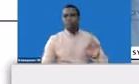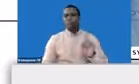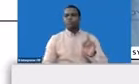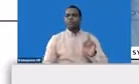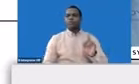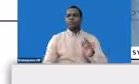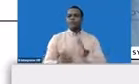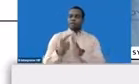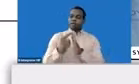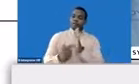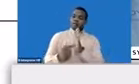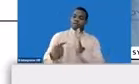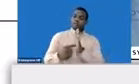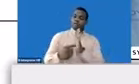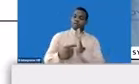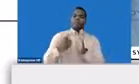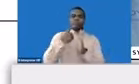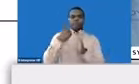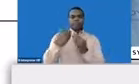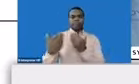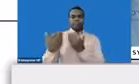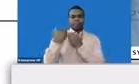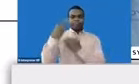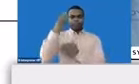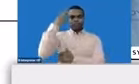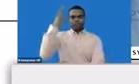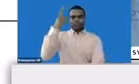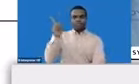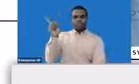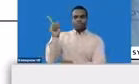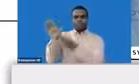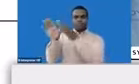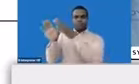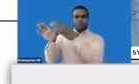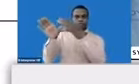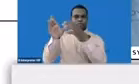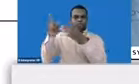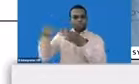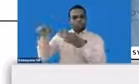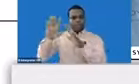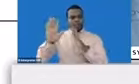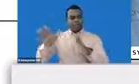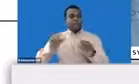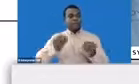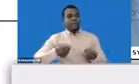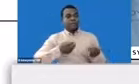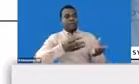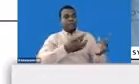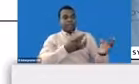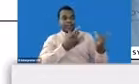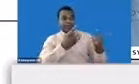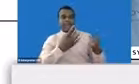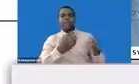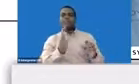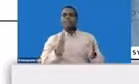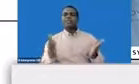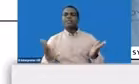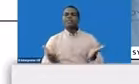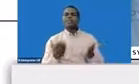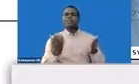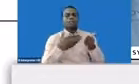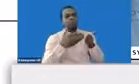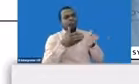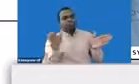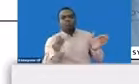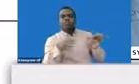project, and kind of motivate the users that it makes sense and it's a great contribution for the